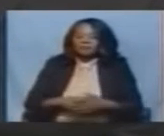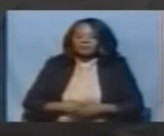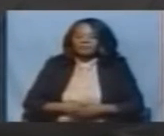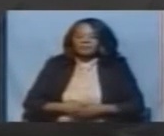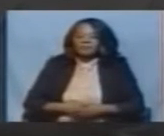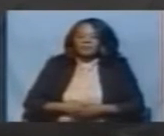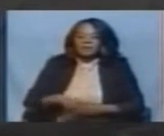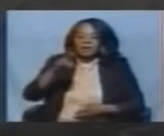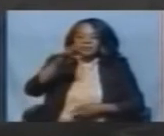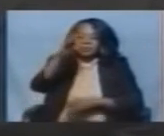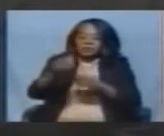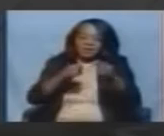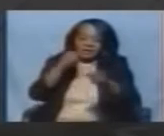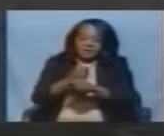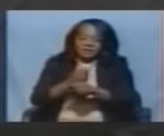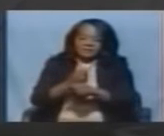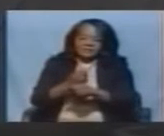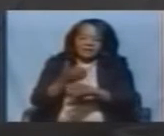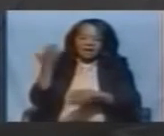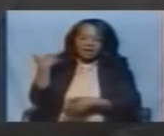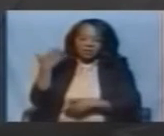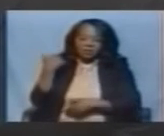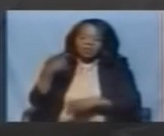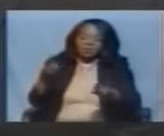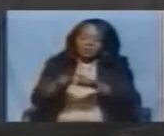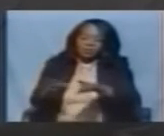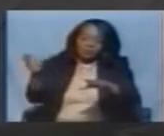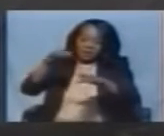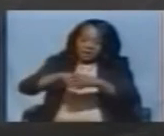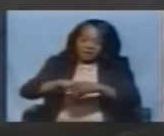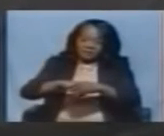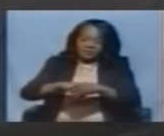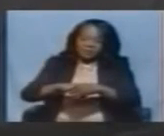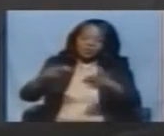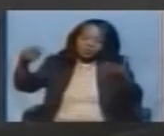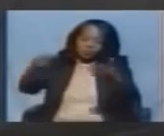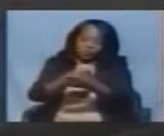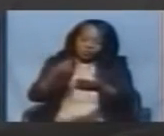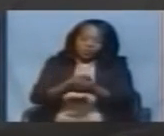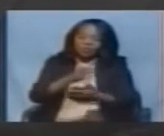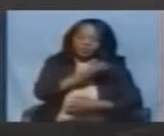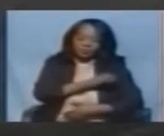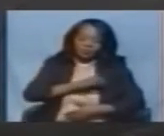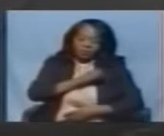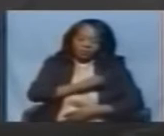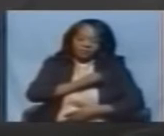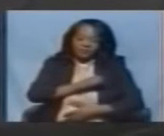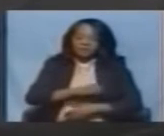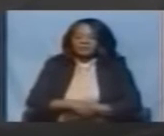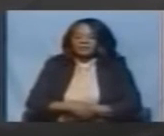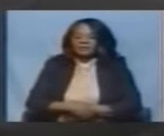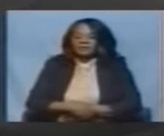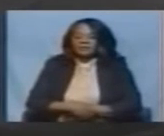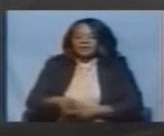we engaged Mrs. Jala to define a new code of conduct, okay, which we are doing. But